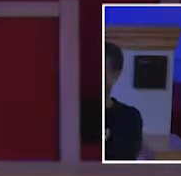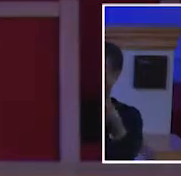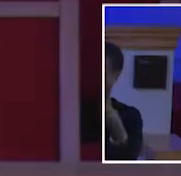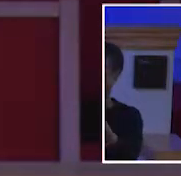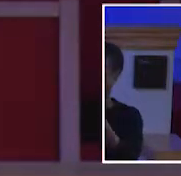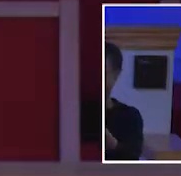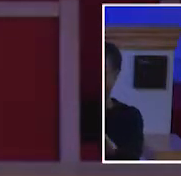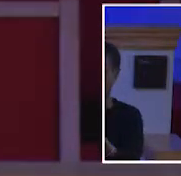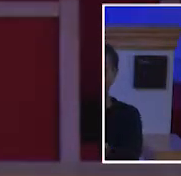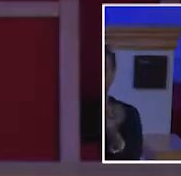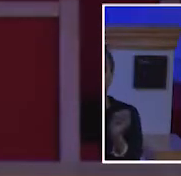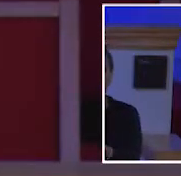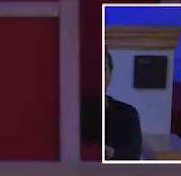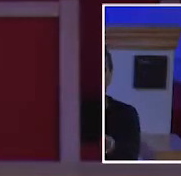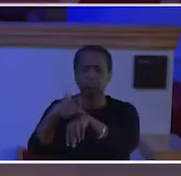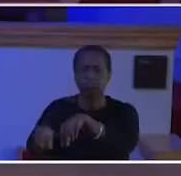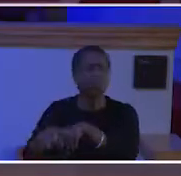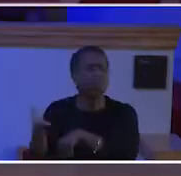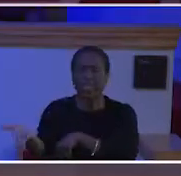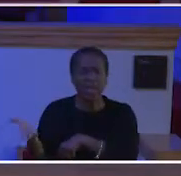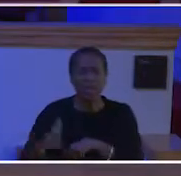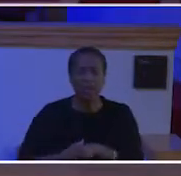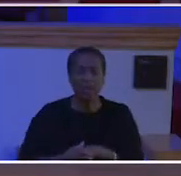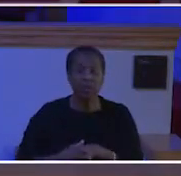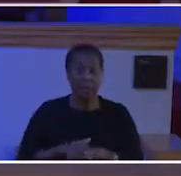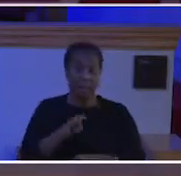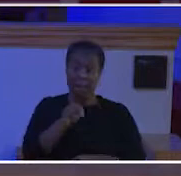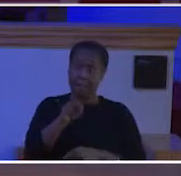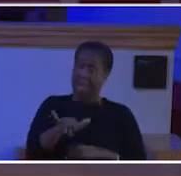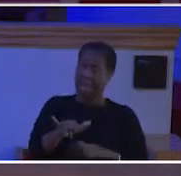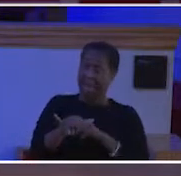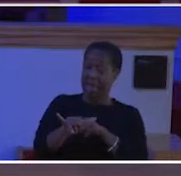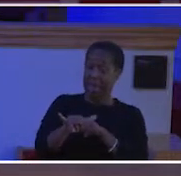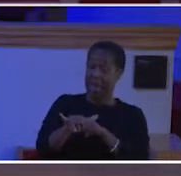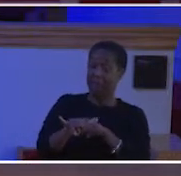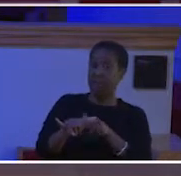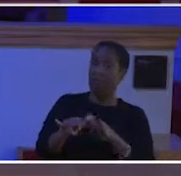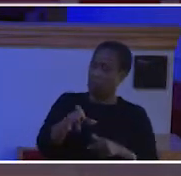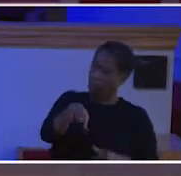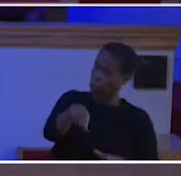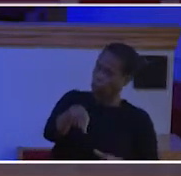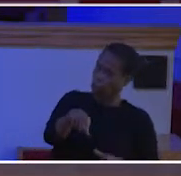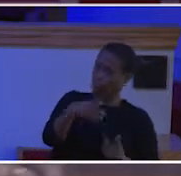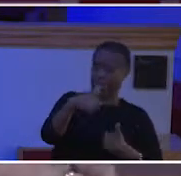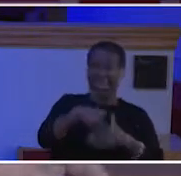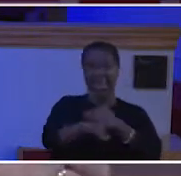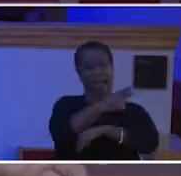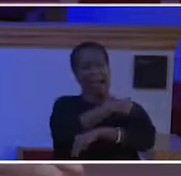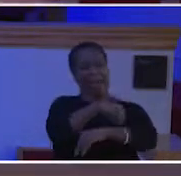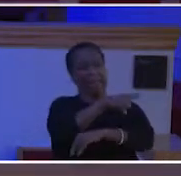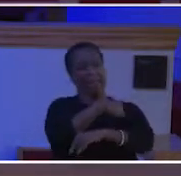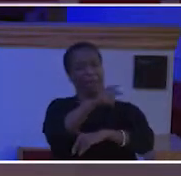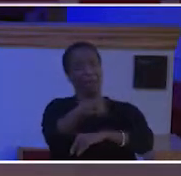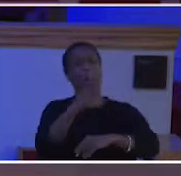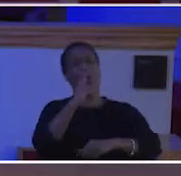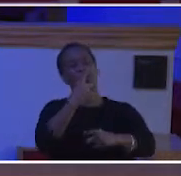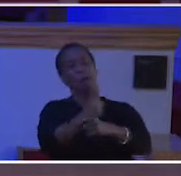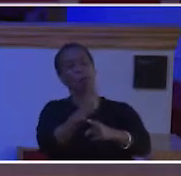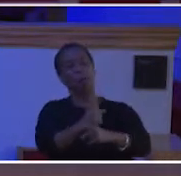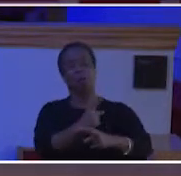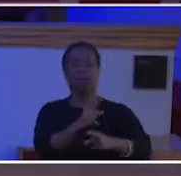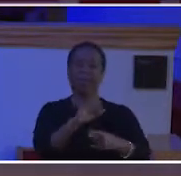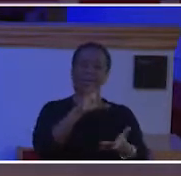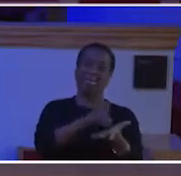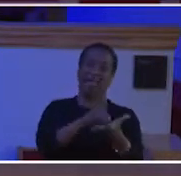Had we had an idea of the idyllic, Mary would have been in a birthing room with an appropriate midwife to help bring forth her